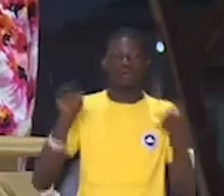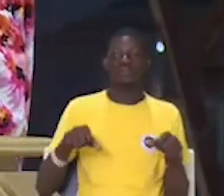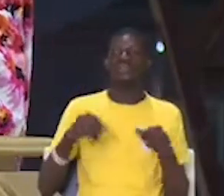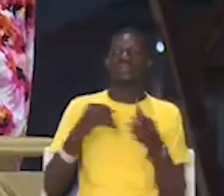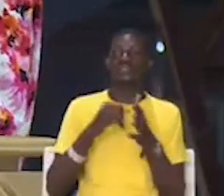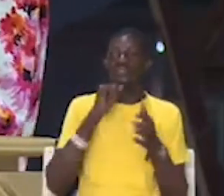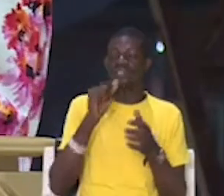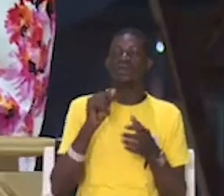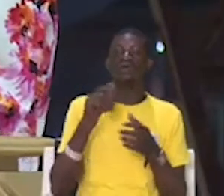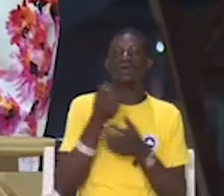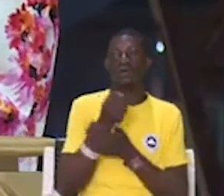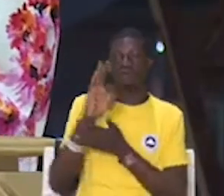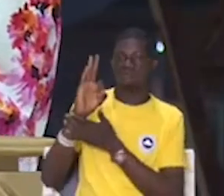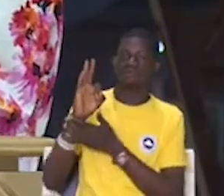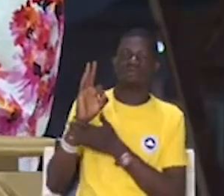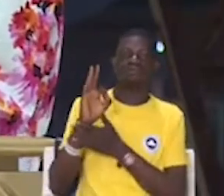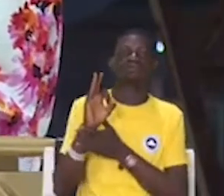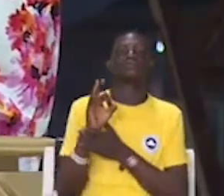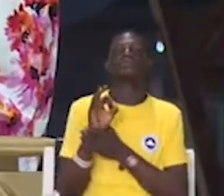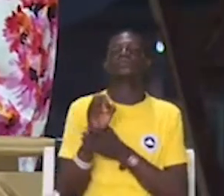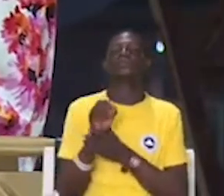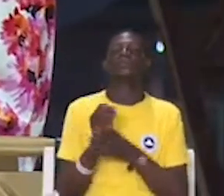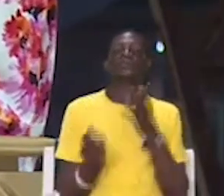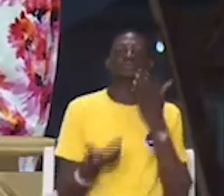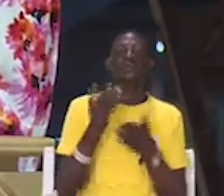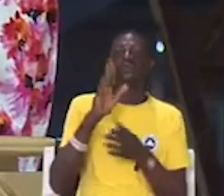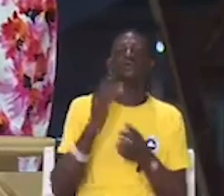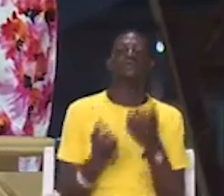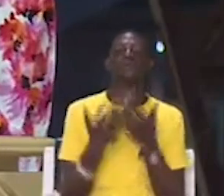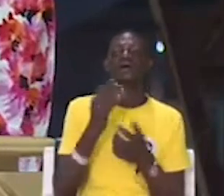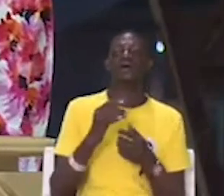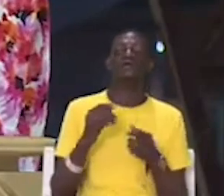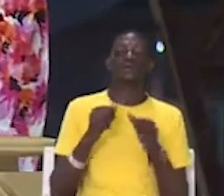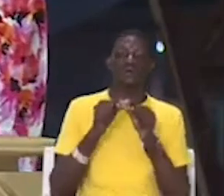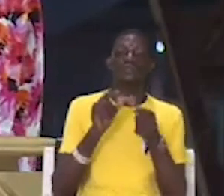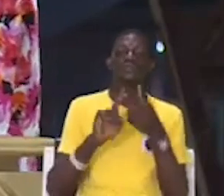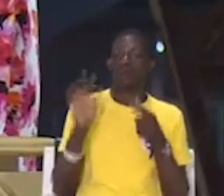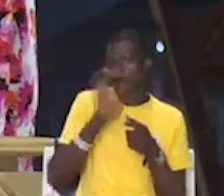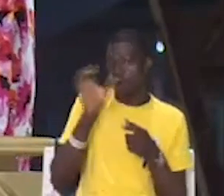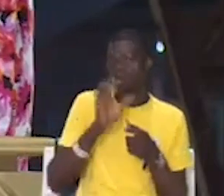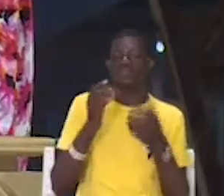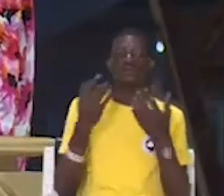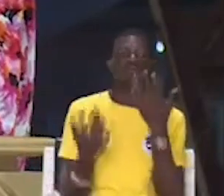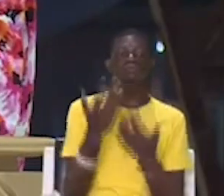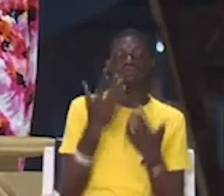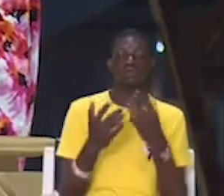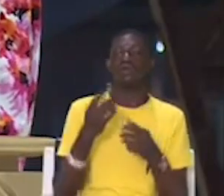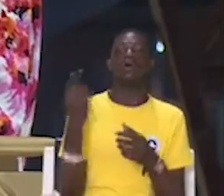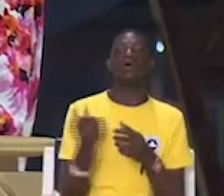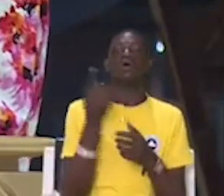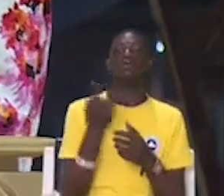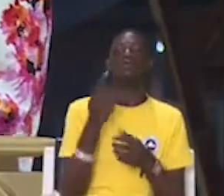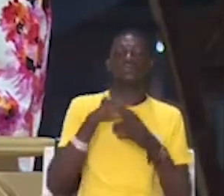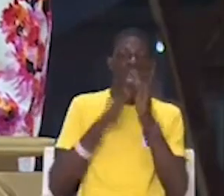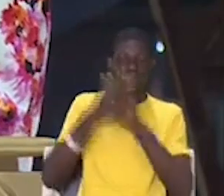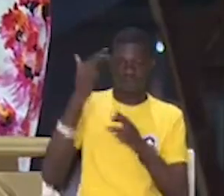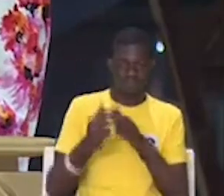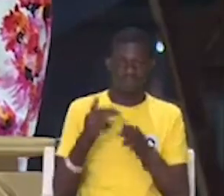shall never go out. May your fire continue to burn now and always in the name of